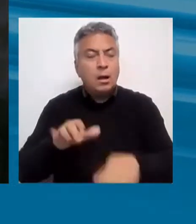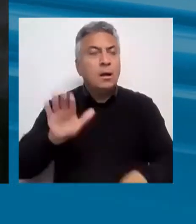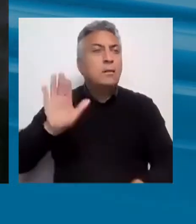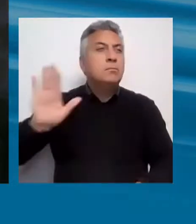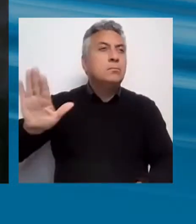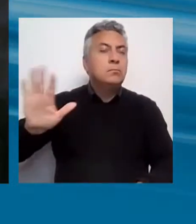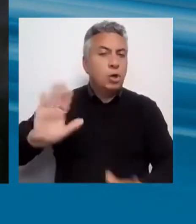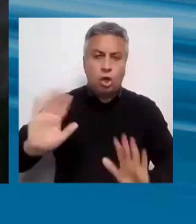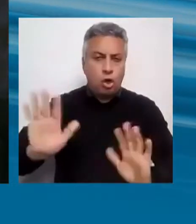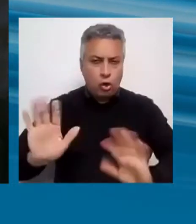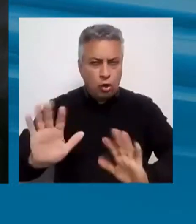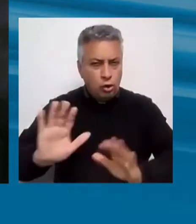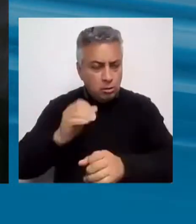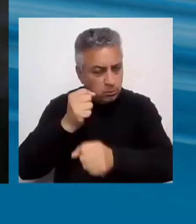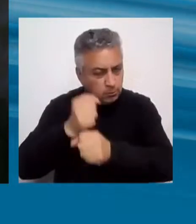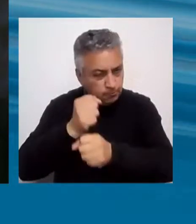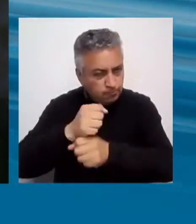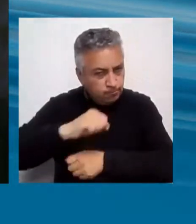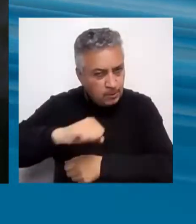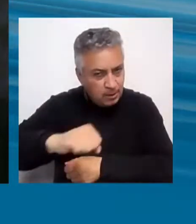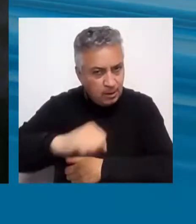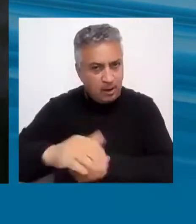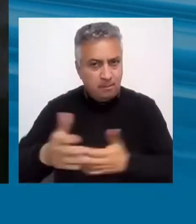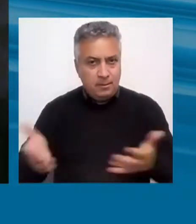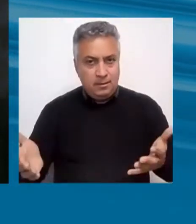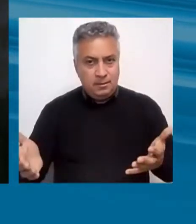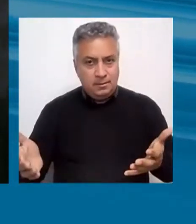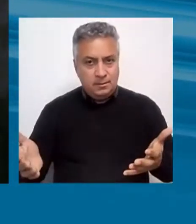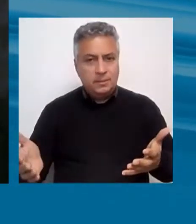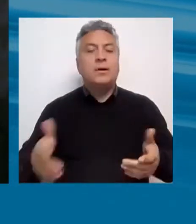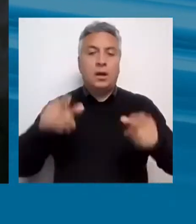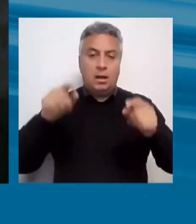should conduct to close those gaps.